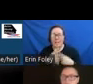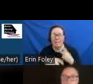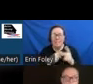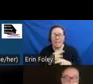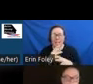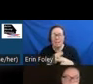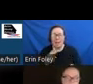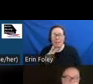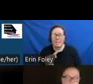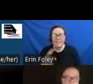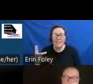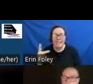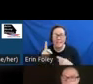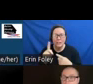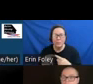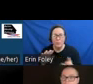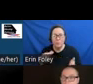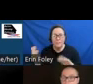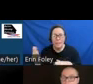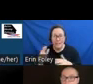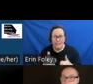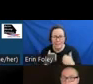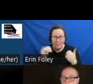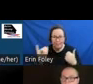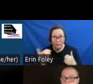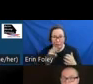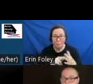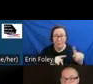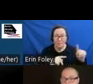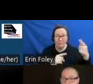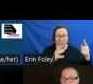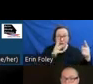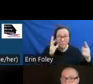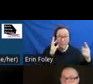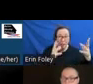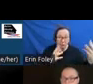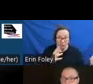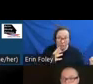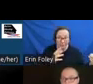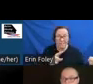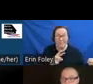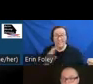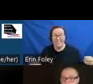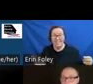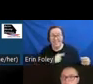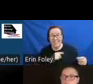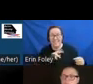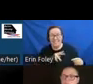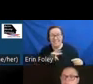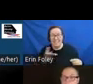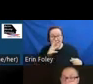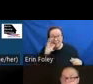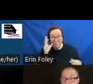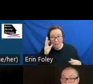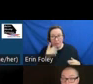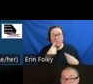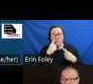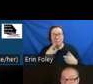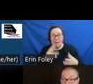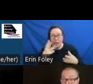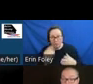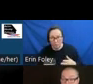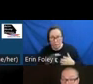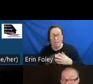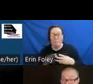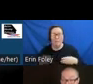the second parent dies, that life insurance flows into the trust, for example, the